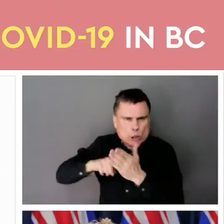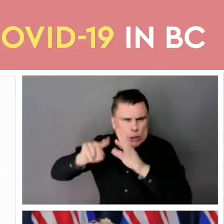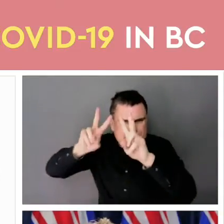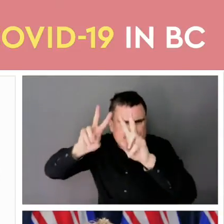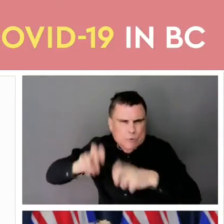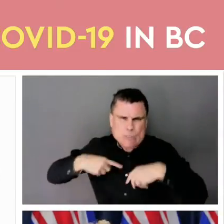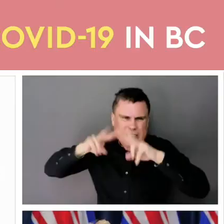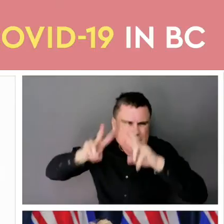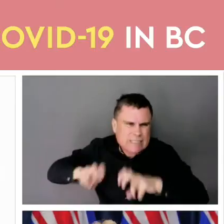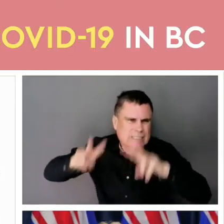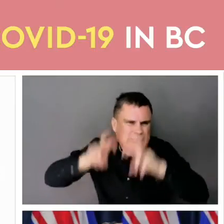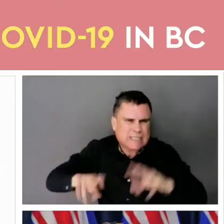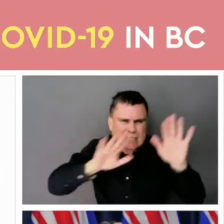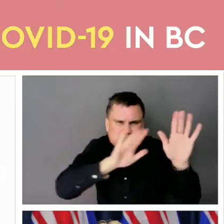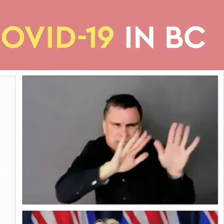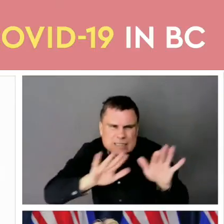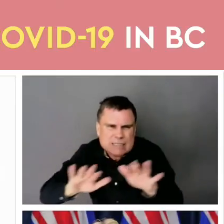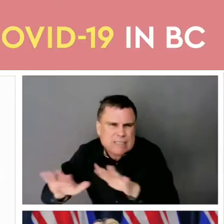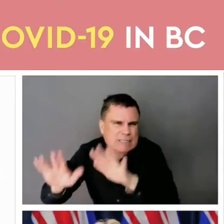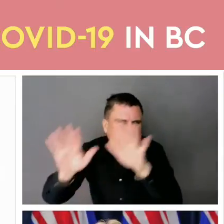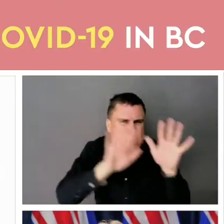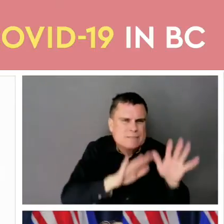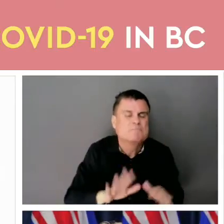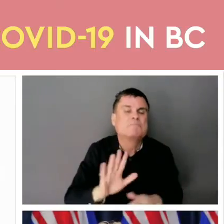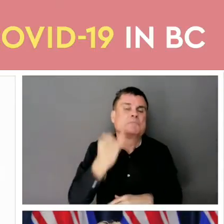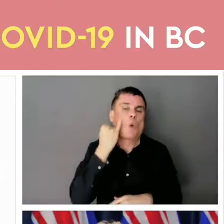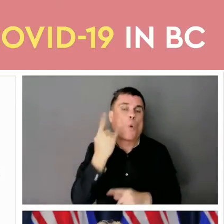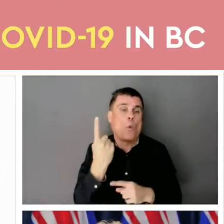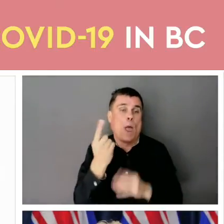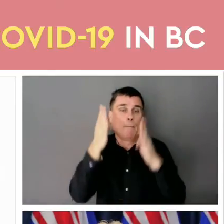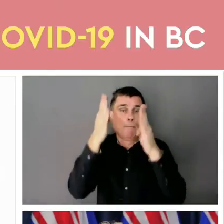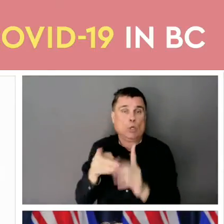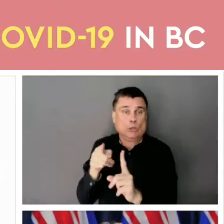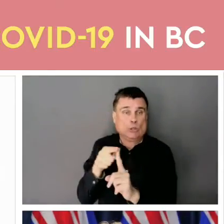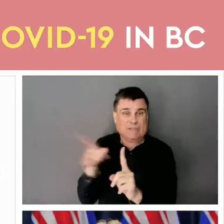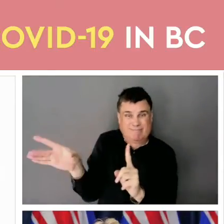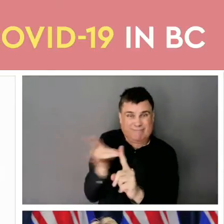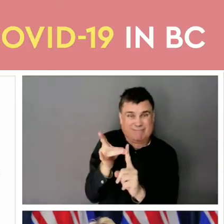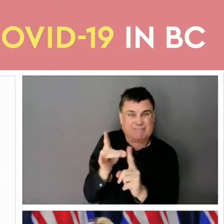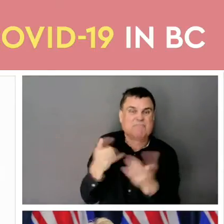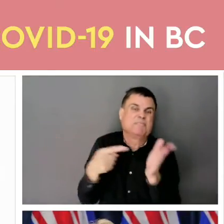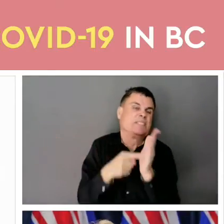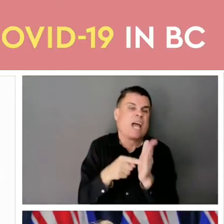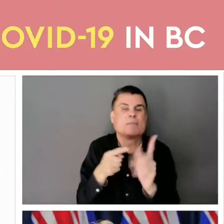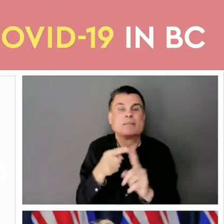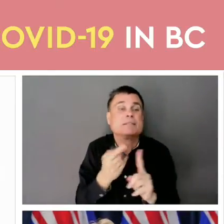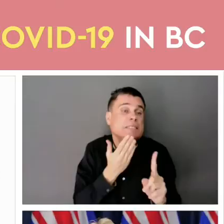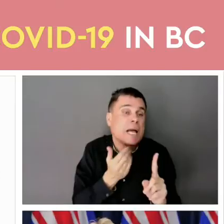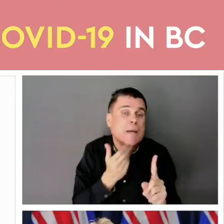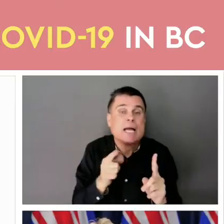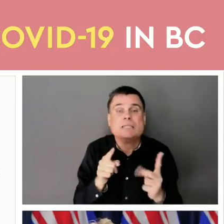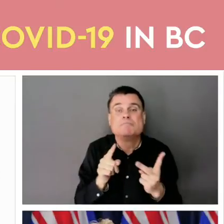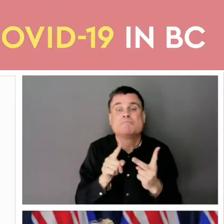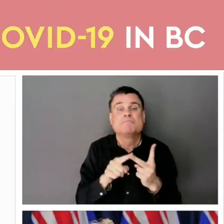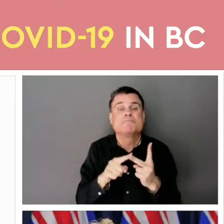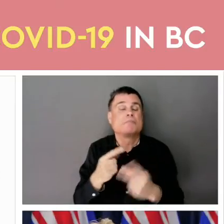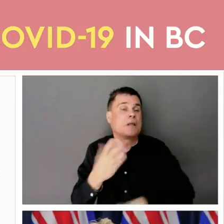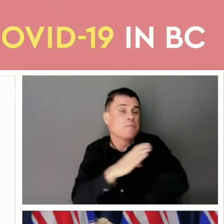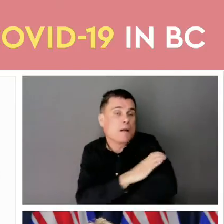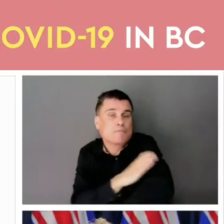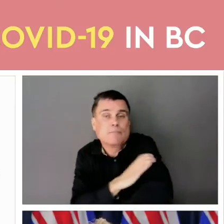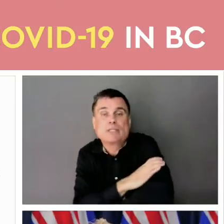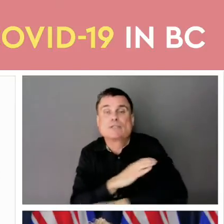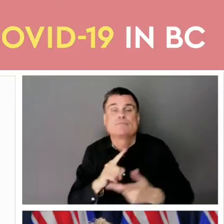risk factors like diabetes, like chronic kidney disease, high blood pressure, ischemic heart disease,